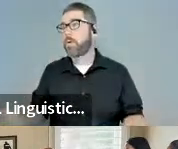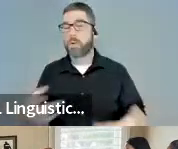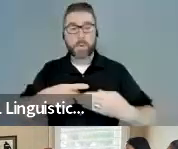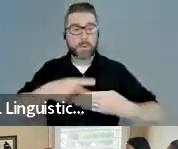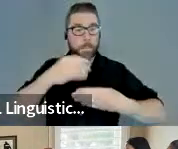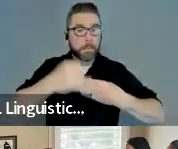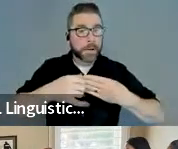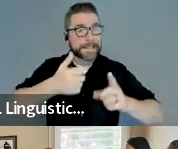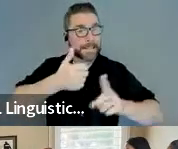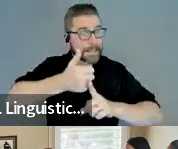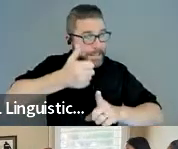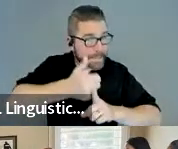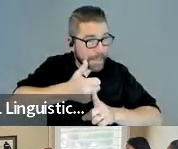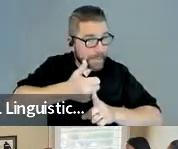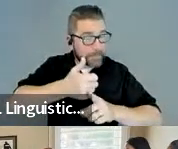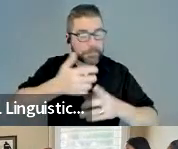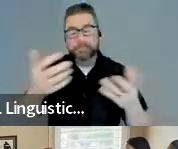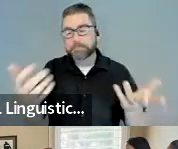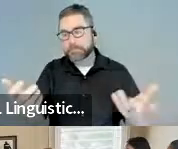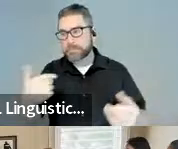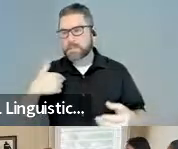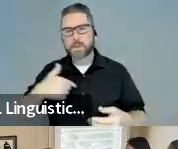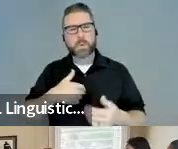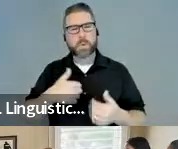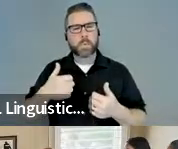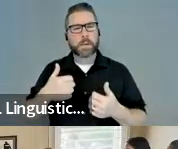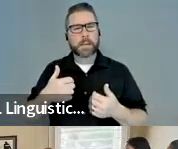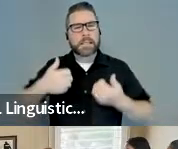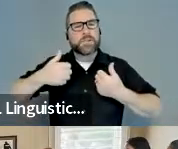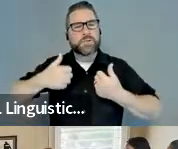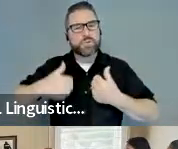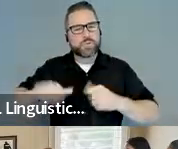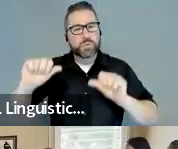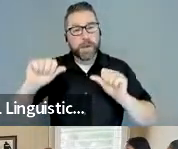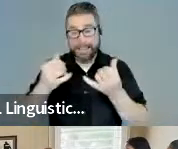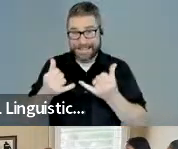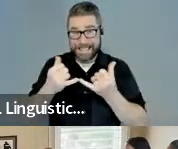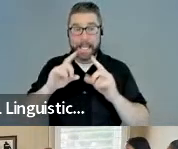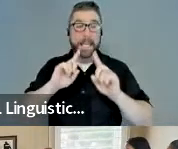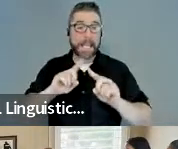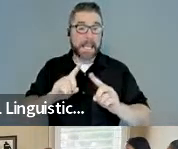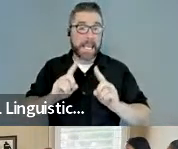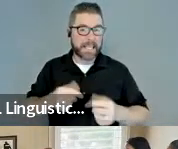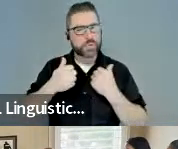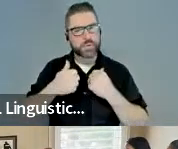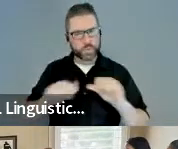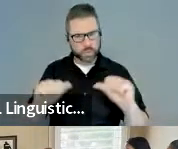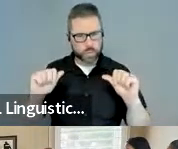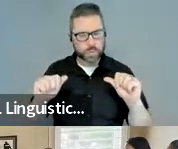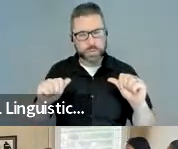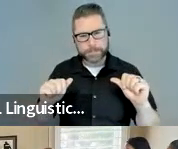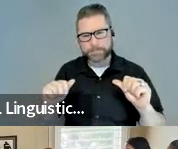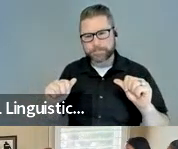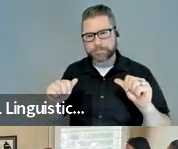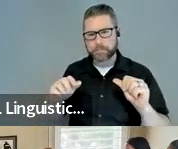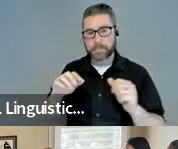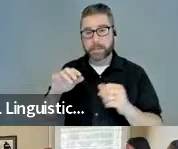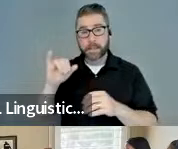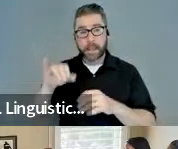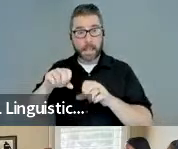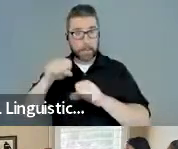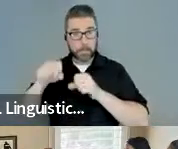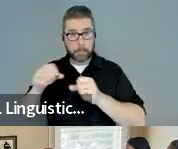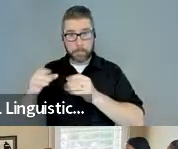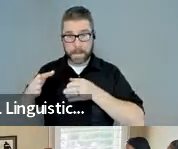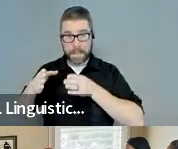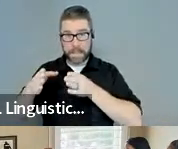So we tried to answer a few of them today, a little bit of how the current bike lanes projects connect to the new project. So I can certainly go back to that map